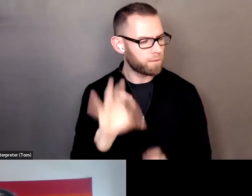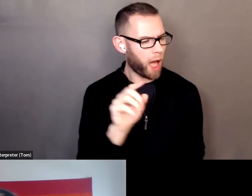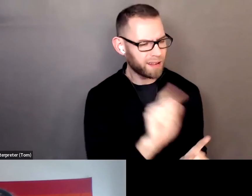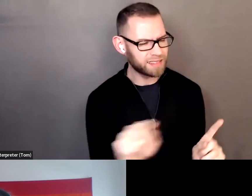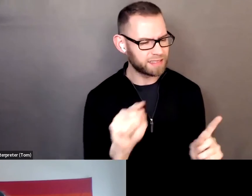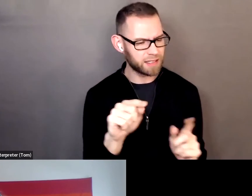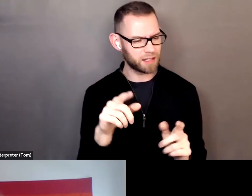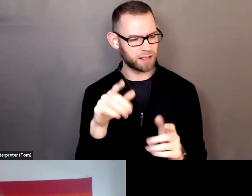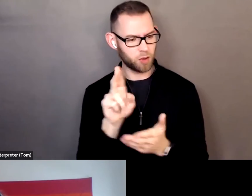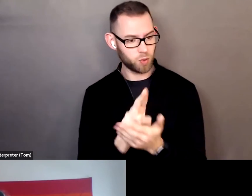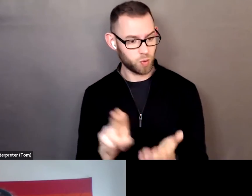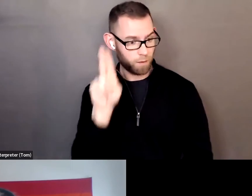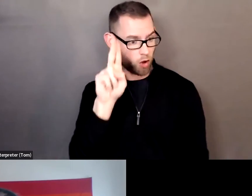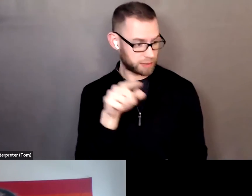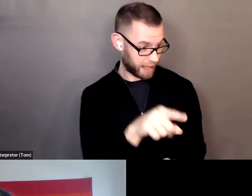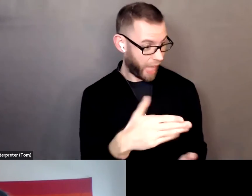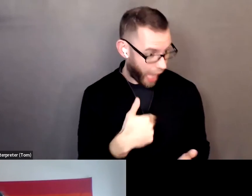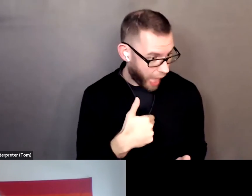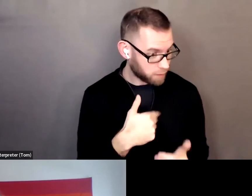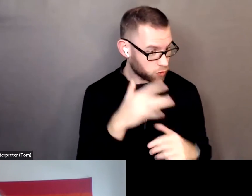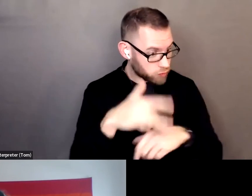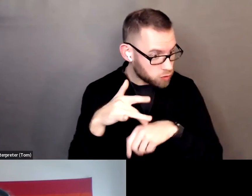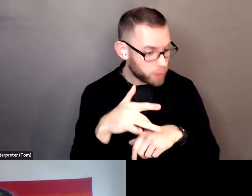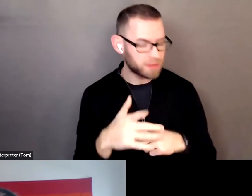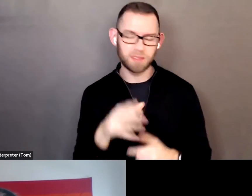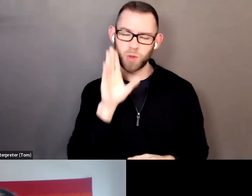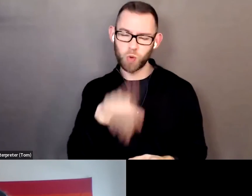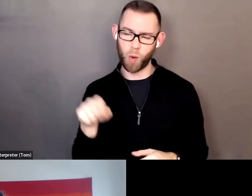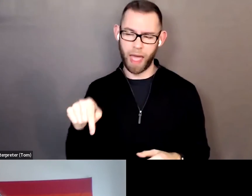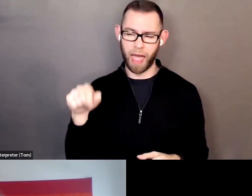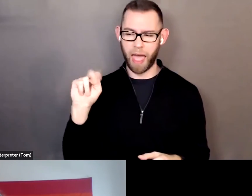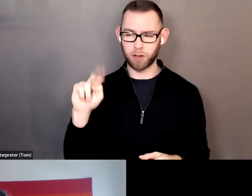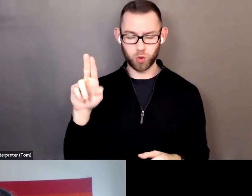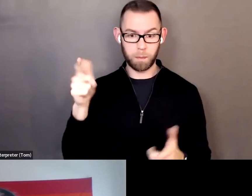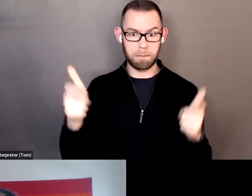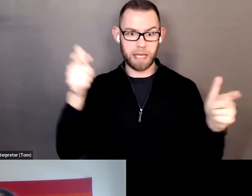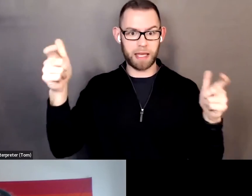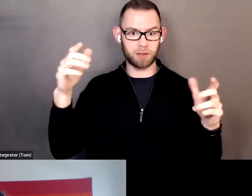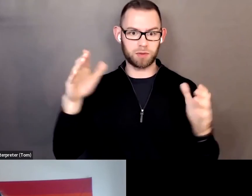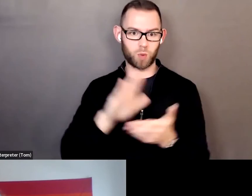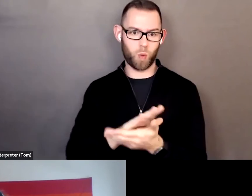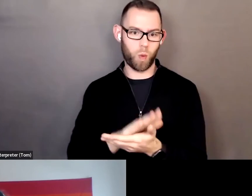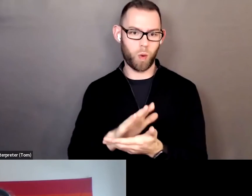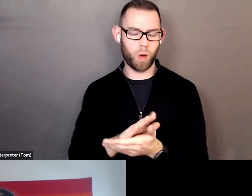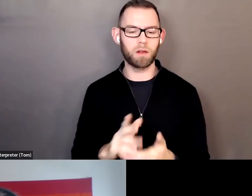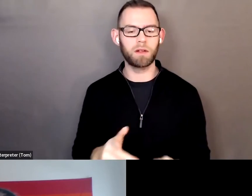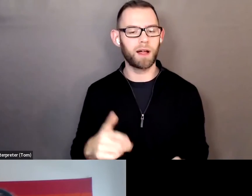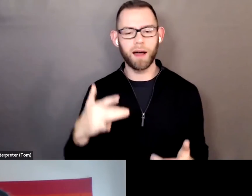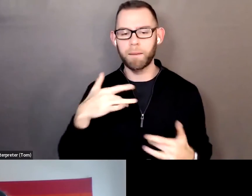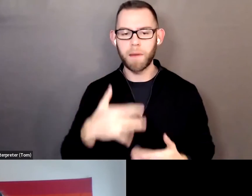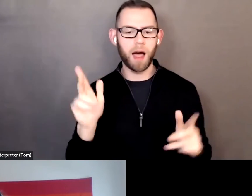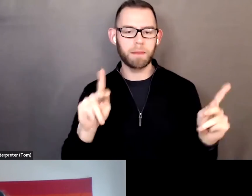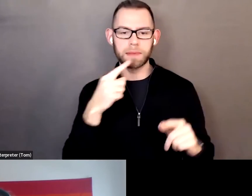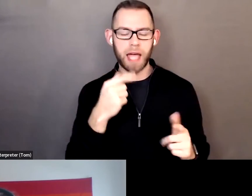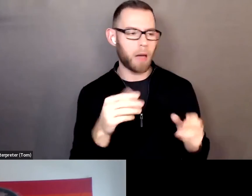at a school the size of Northeastern. What they always say about schools like this, that departments can be siloed. They might not know where to